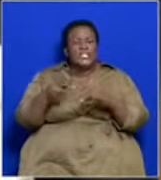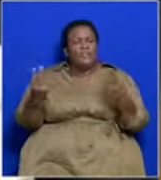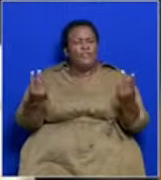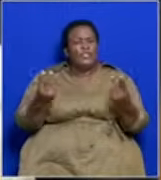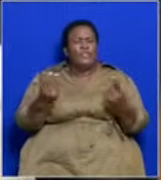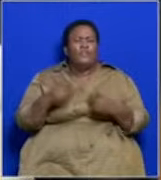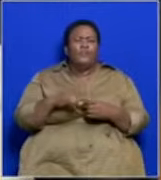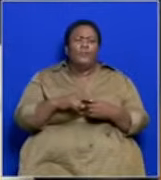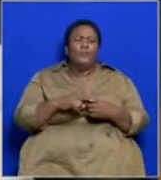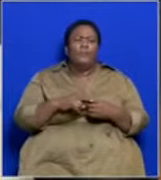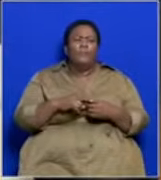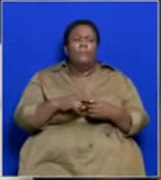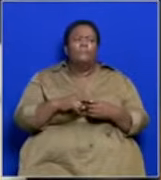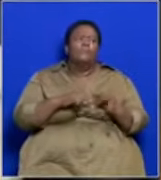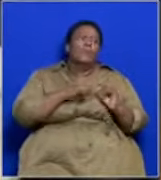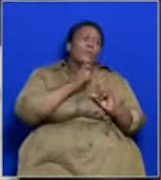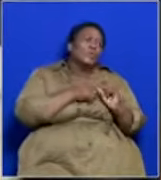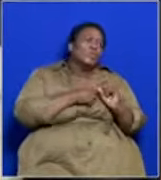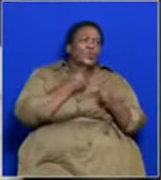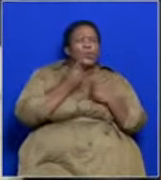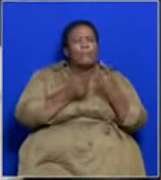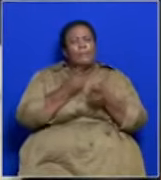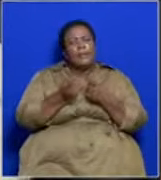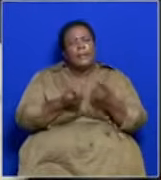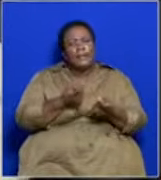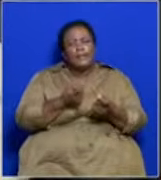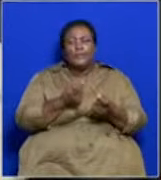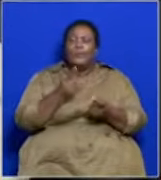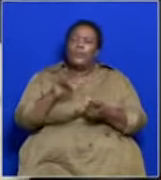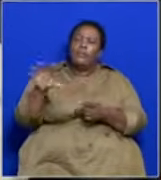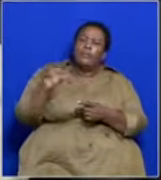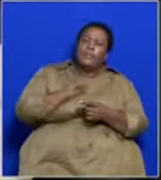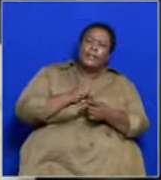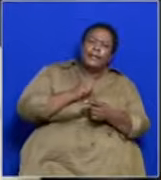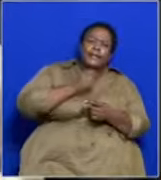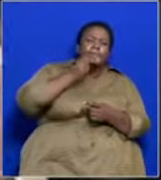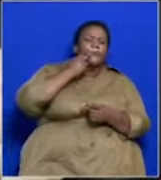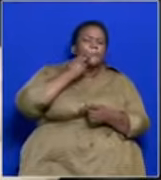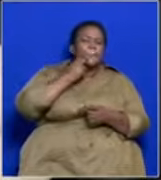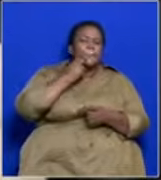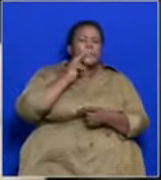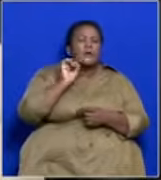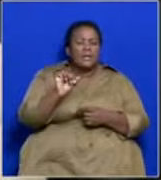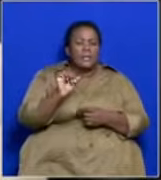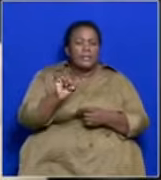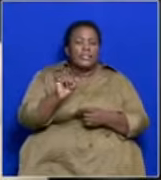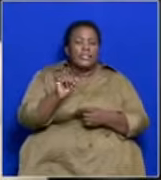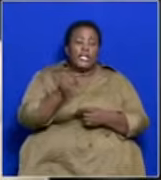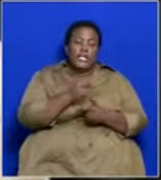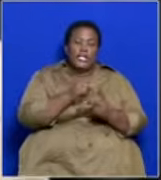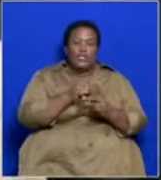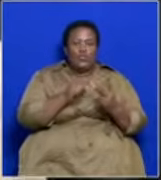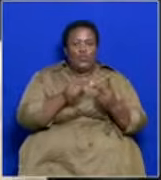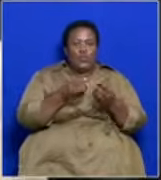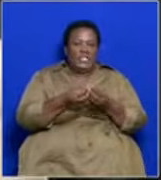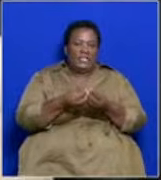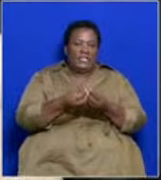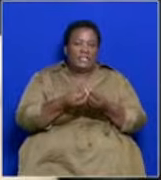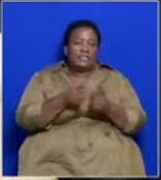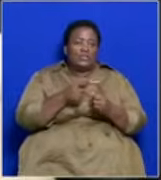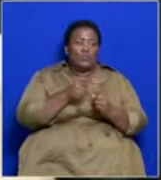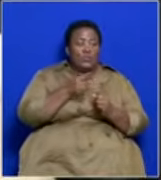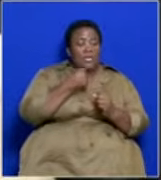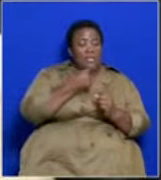is complaining that they took his cigarettes. So we've got two different things. A complainant says they came and stole my cigarettes.